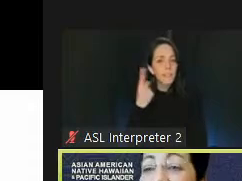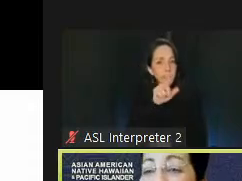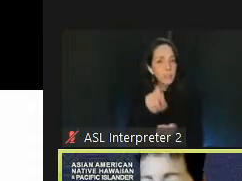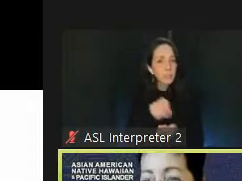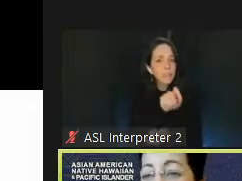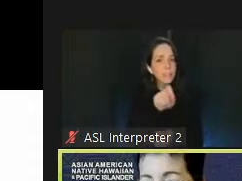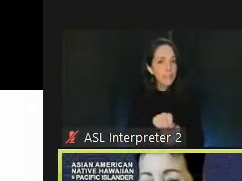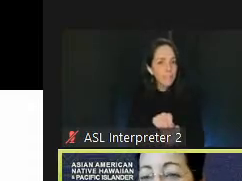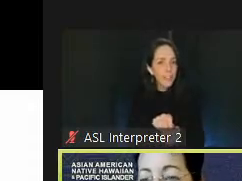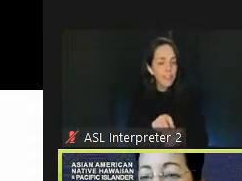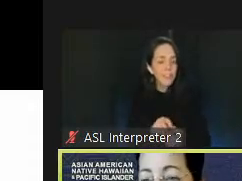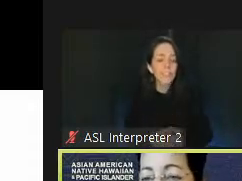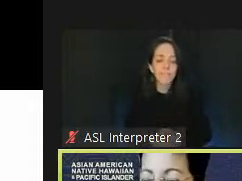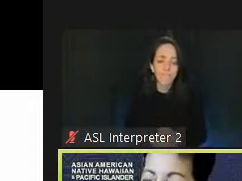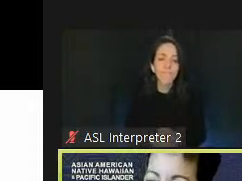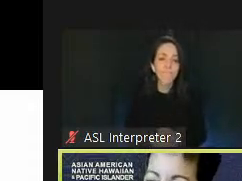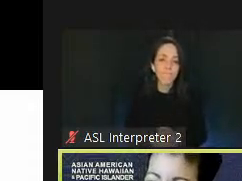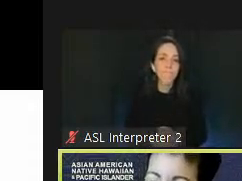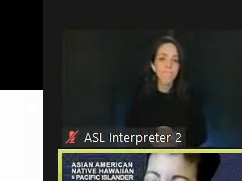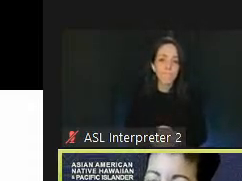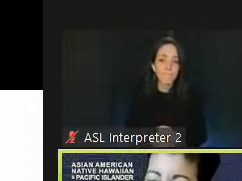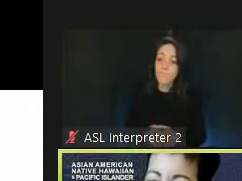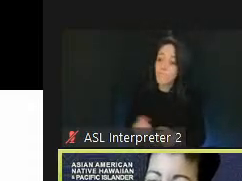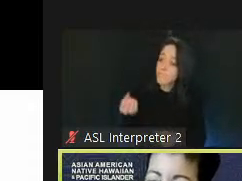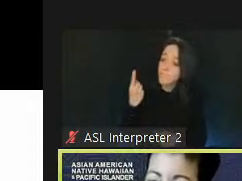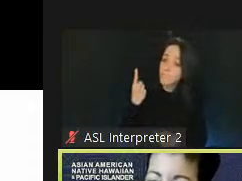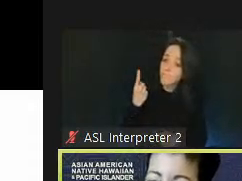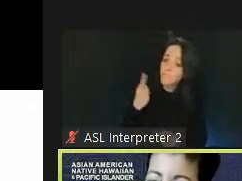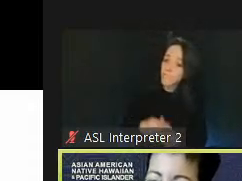at least then. Does that make sense?